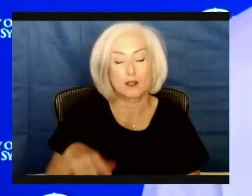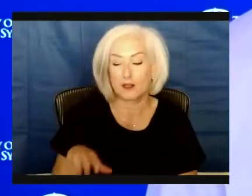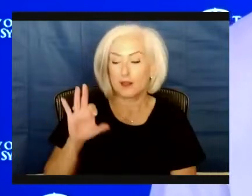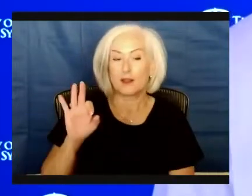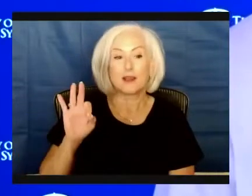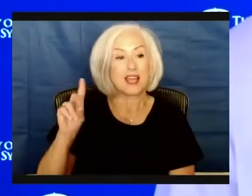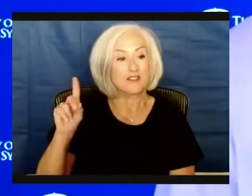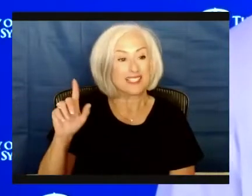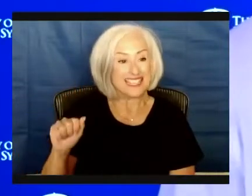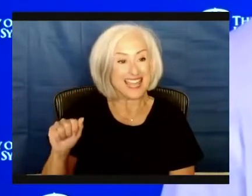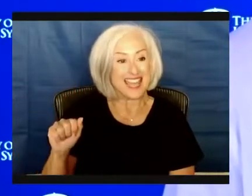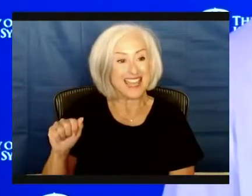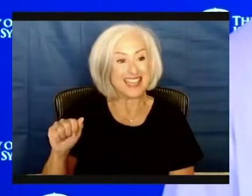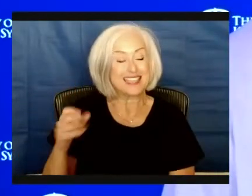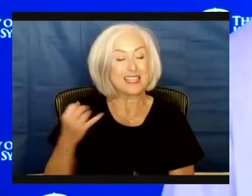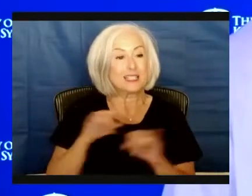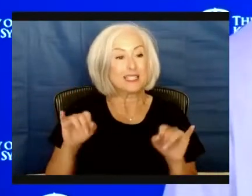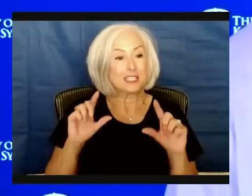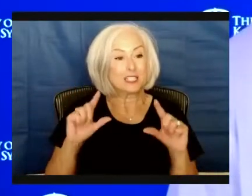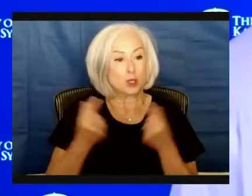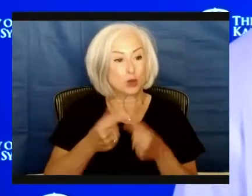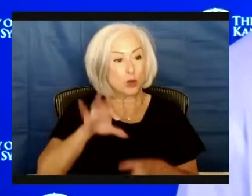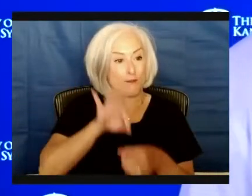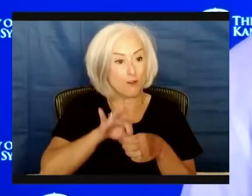that voted for that, it was 2